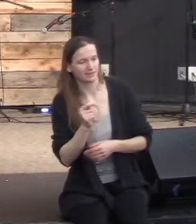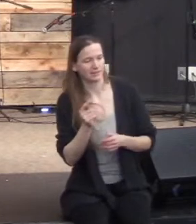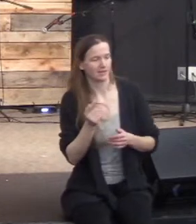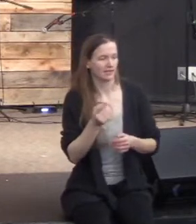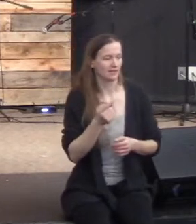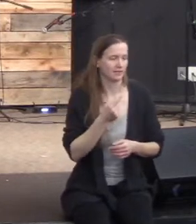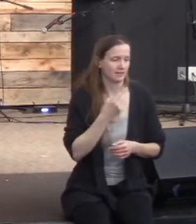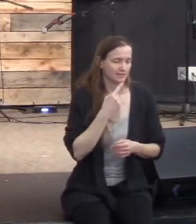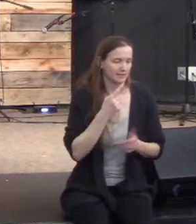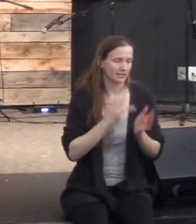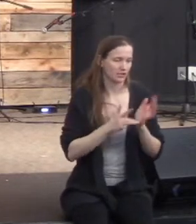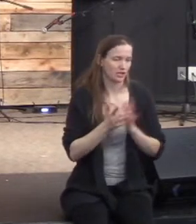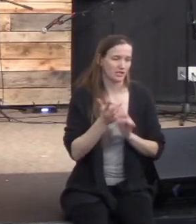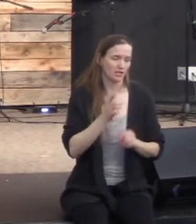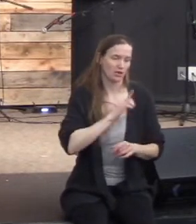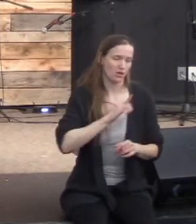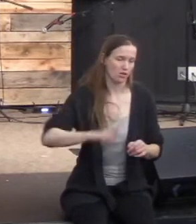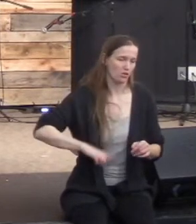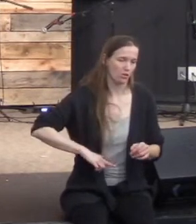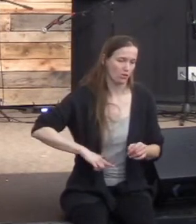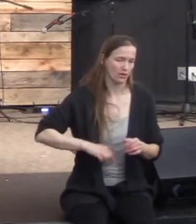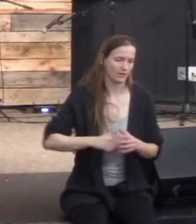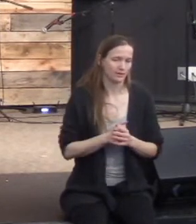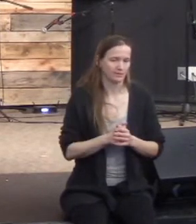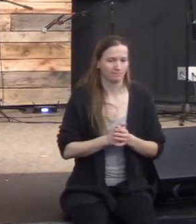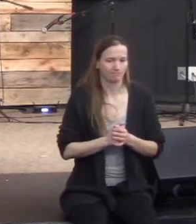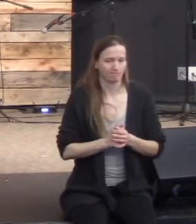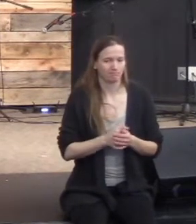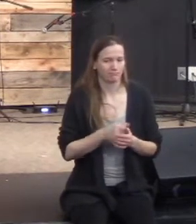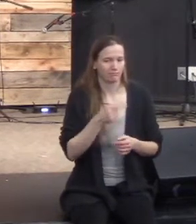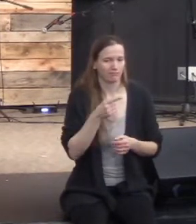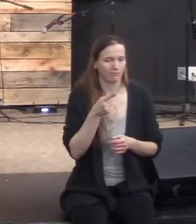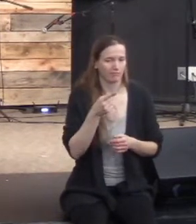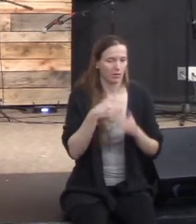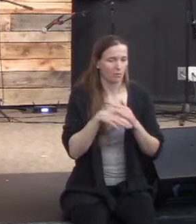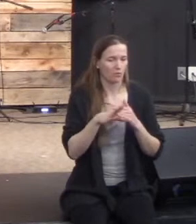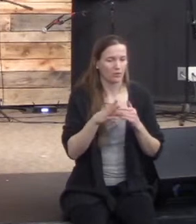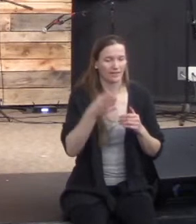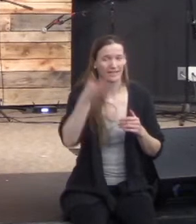You came up and God goes, now we're talking.